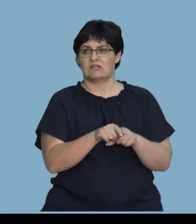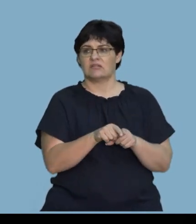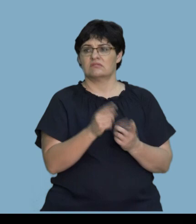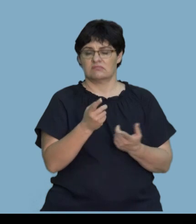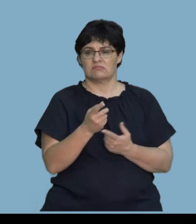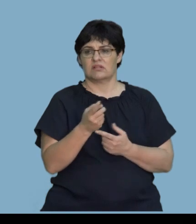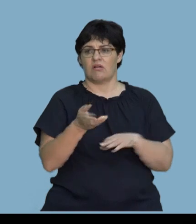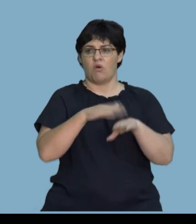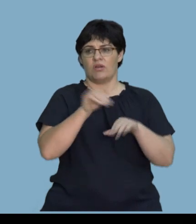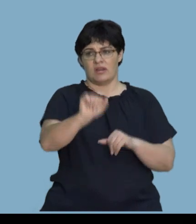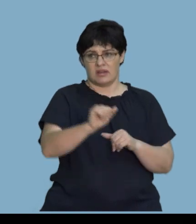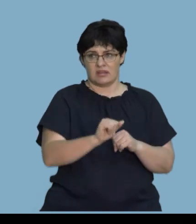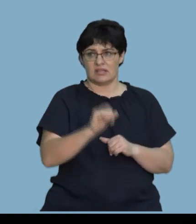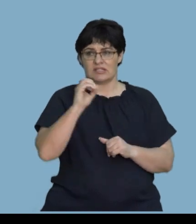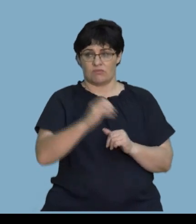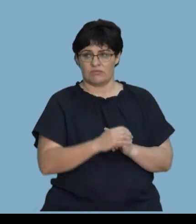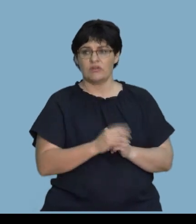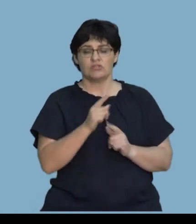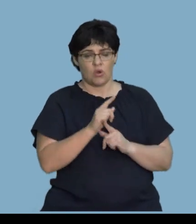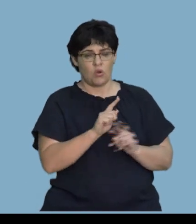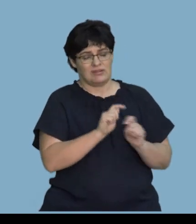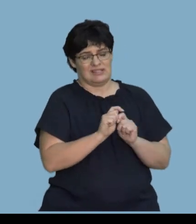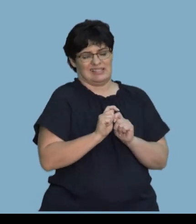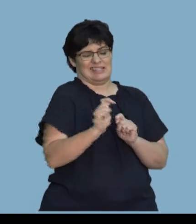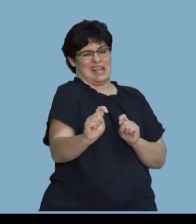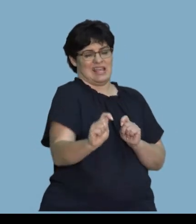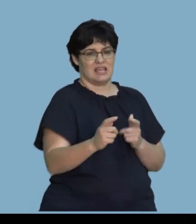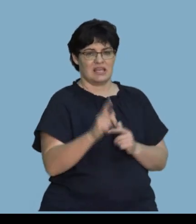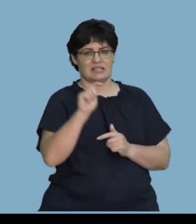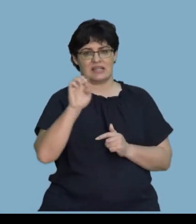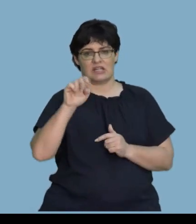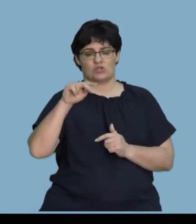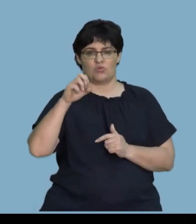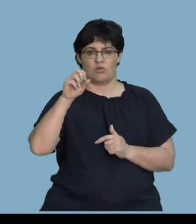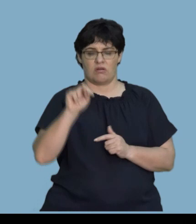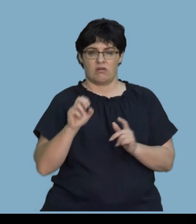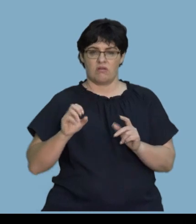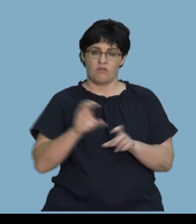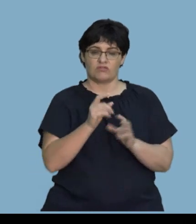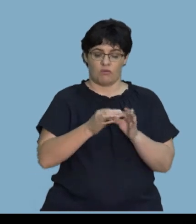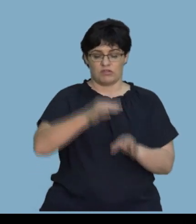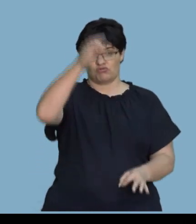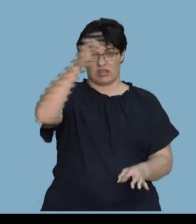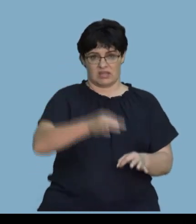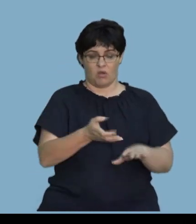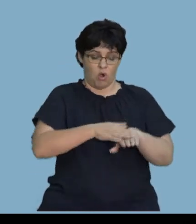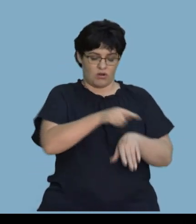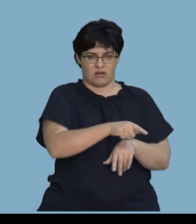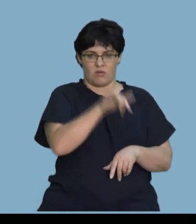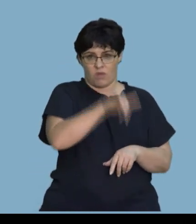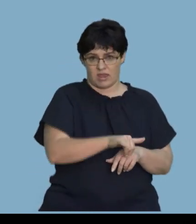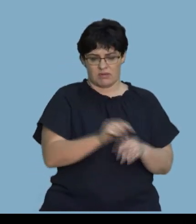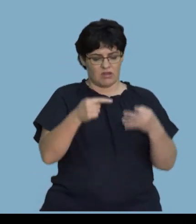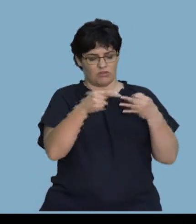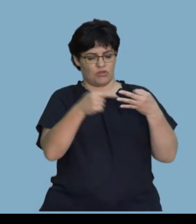equilibrium. So this is the tension force that is exerted by the string on sphere Y. So these are the 3 forces that